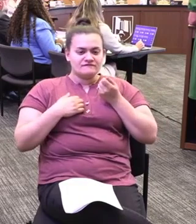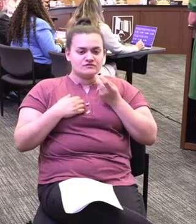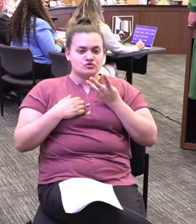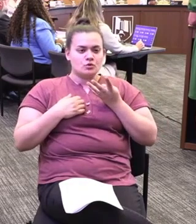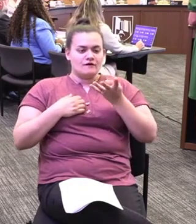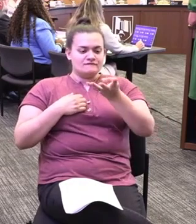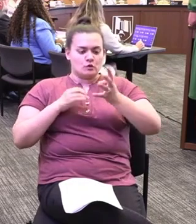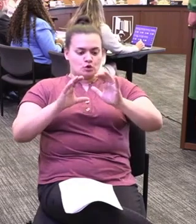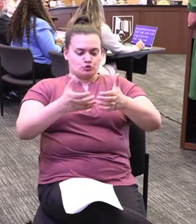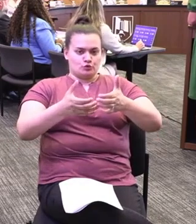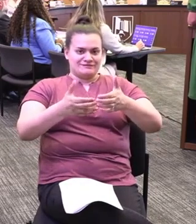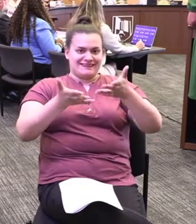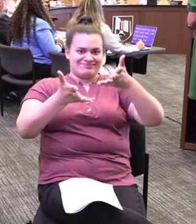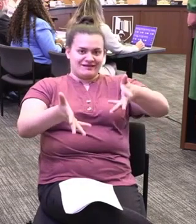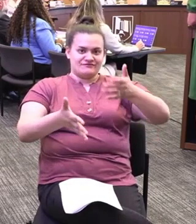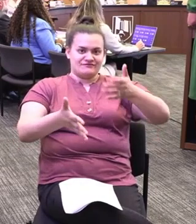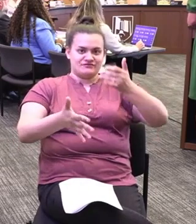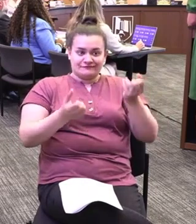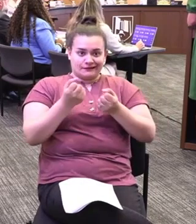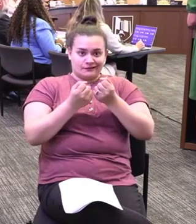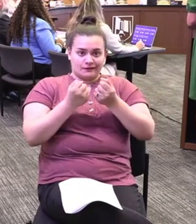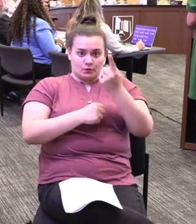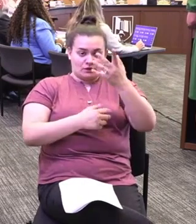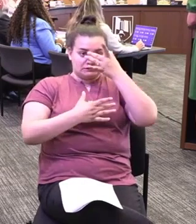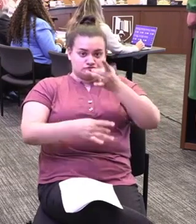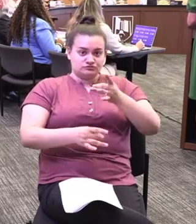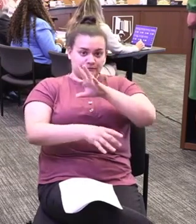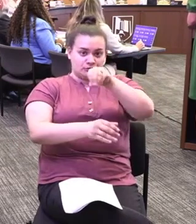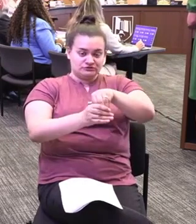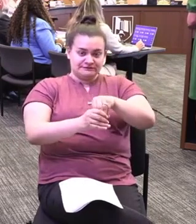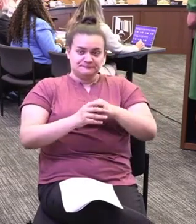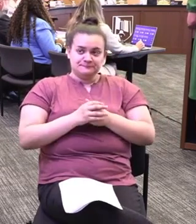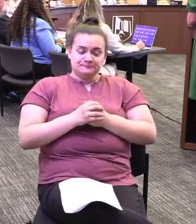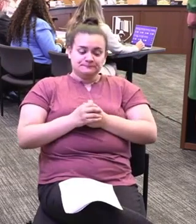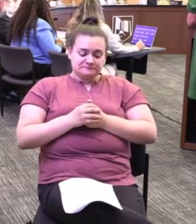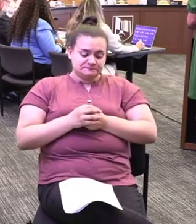left if anyone is interested in participating.